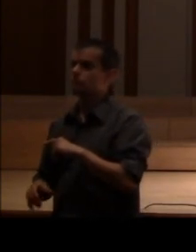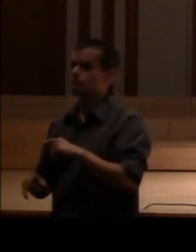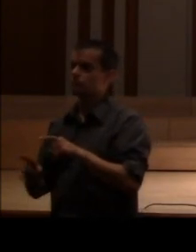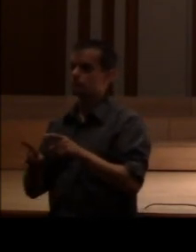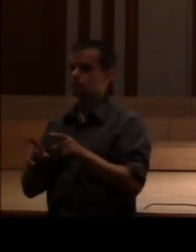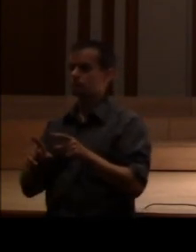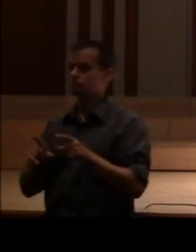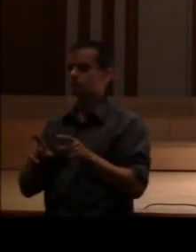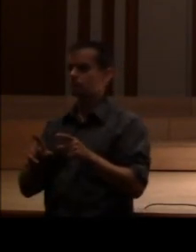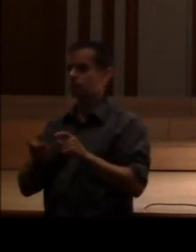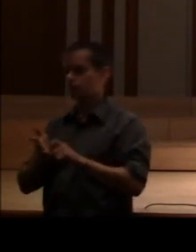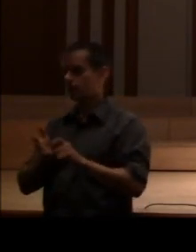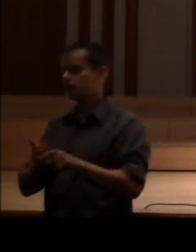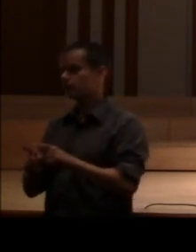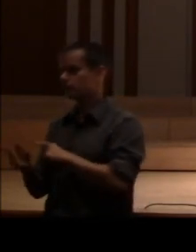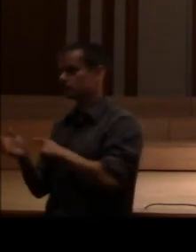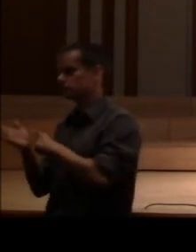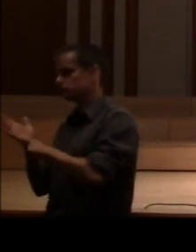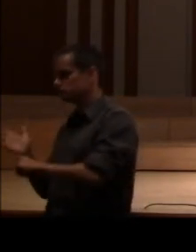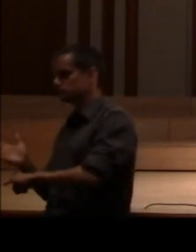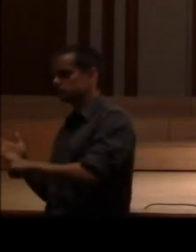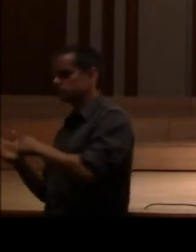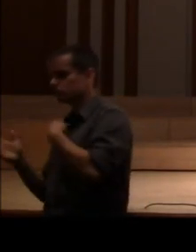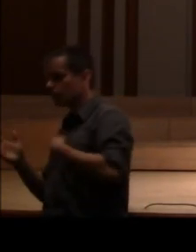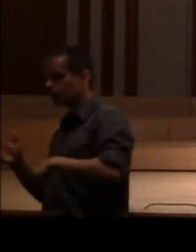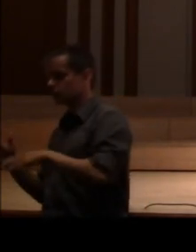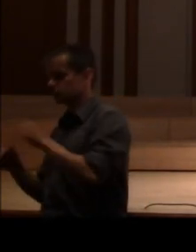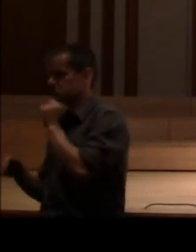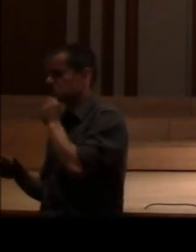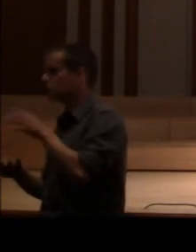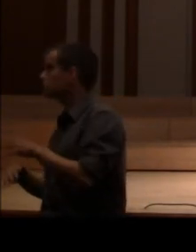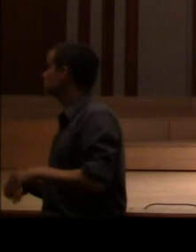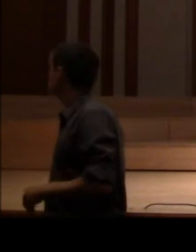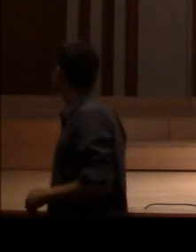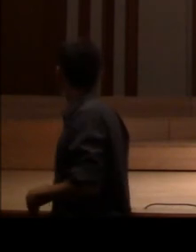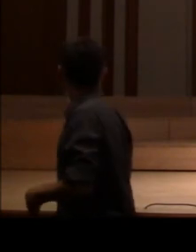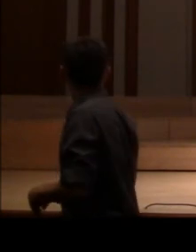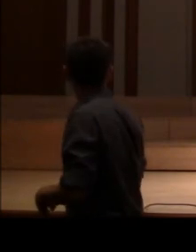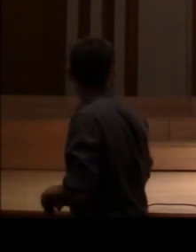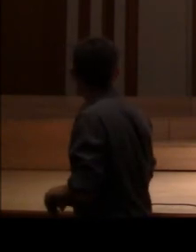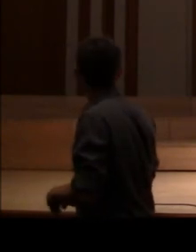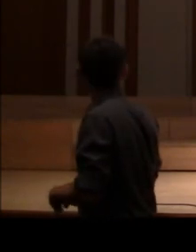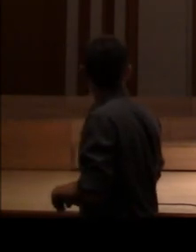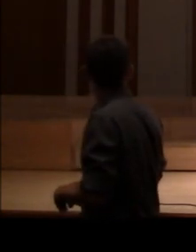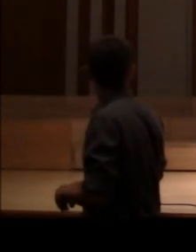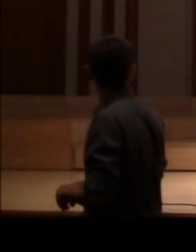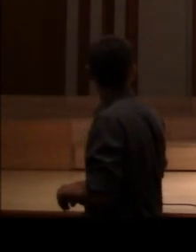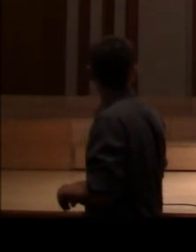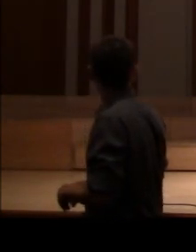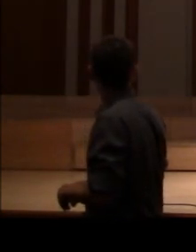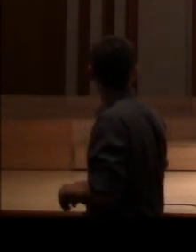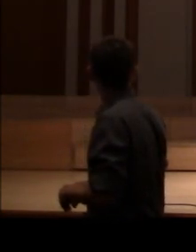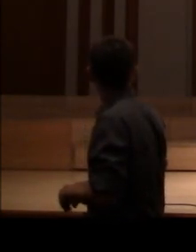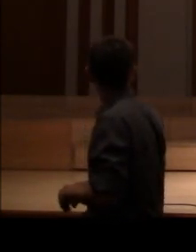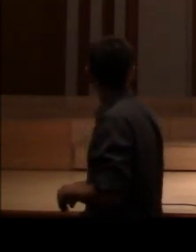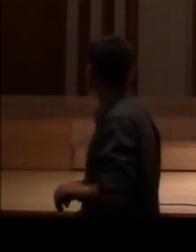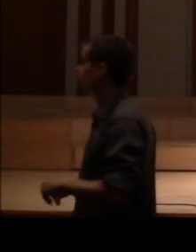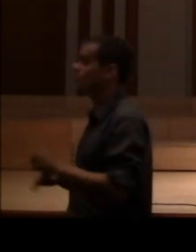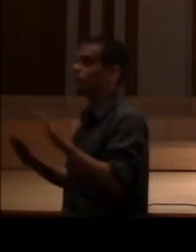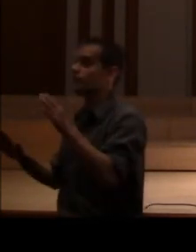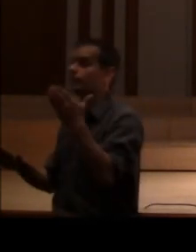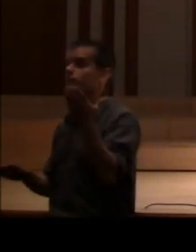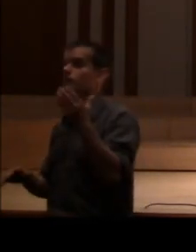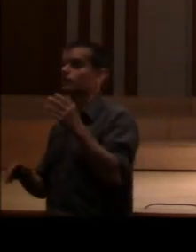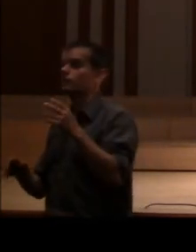cool connection there. So let me see if I can find one of those becoming an expert ones. Now another great thing is that people from around the world